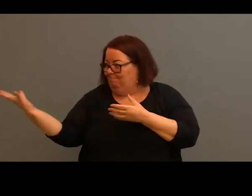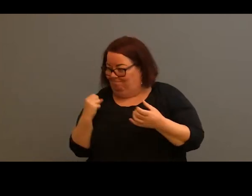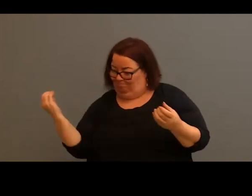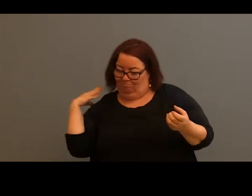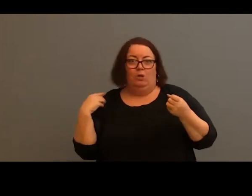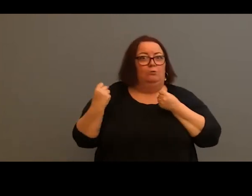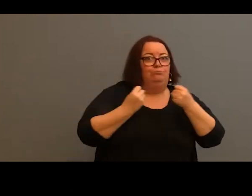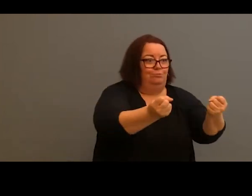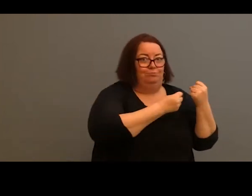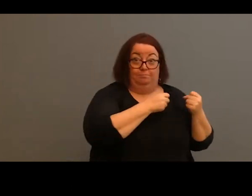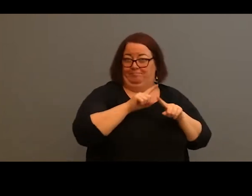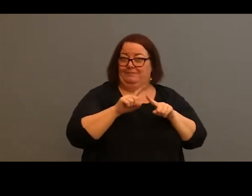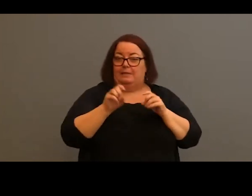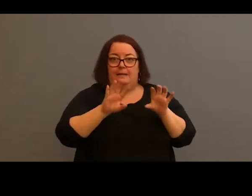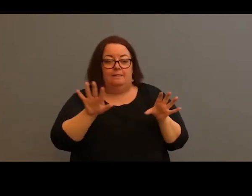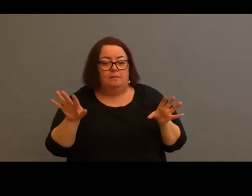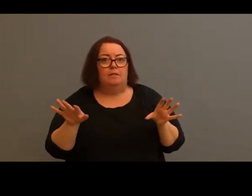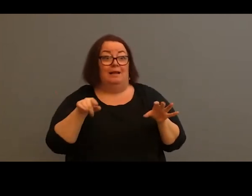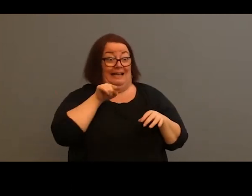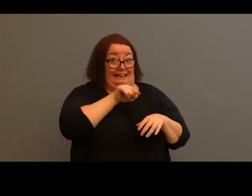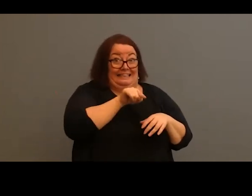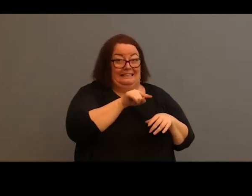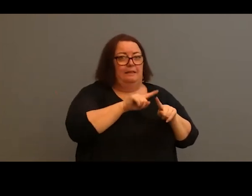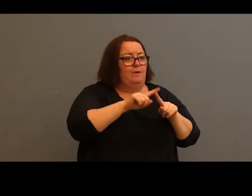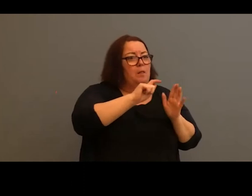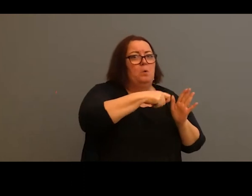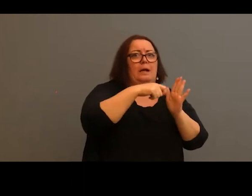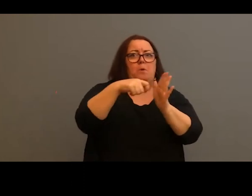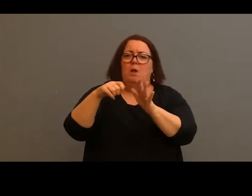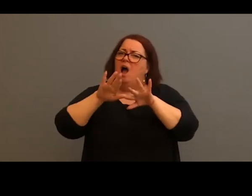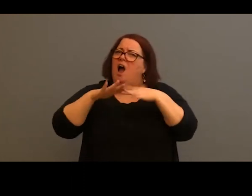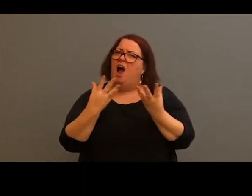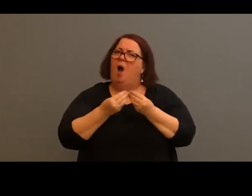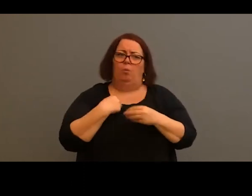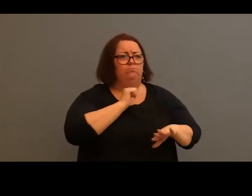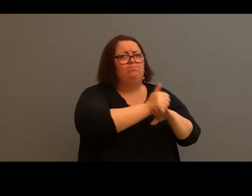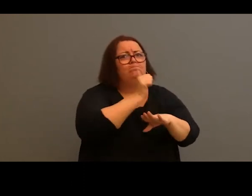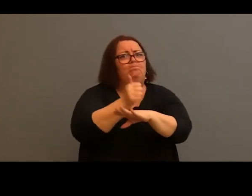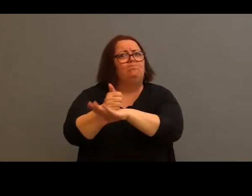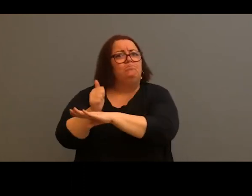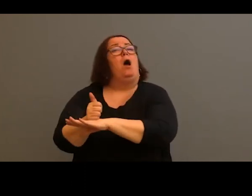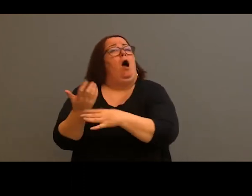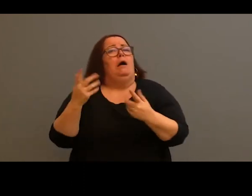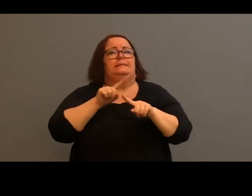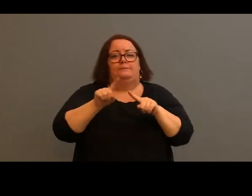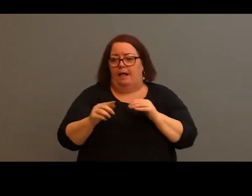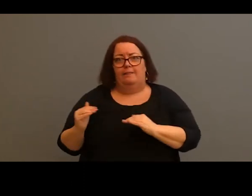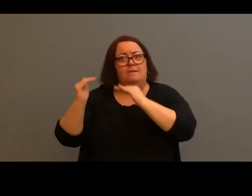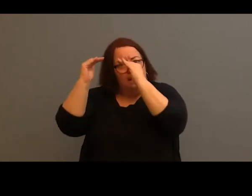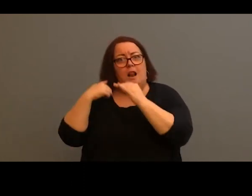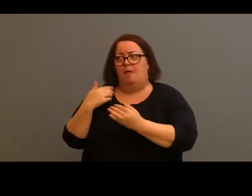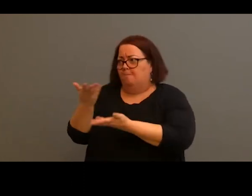action plan, all relevant ministries are involved, both at the state secretary level to ensure political